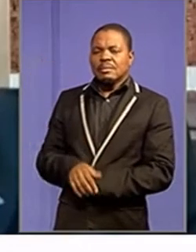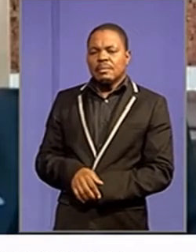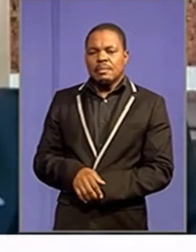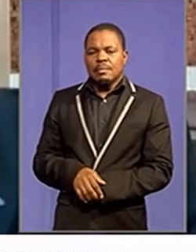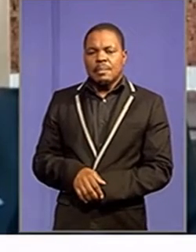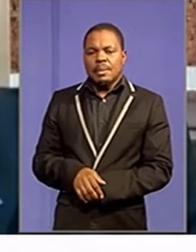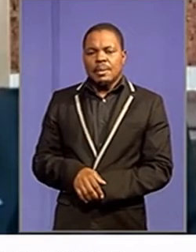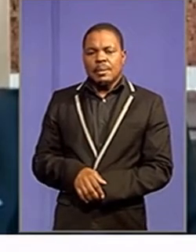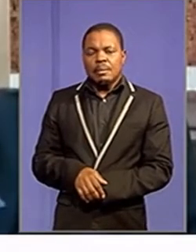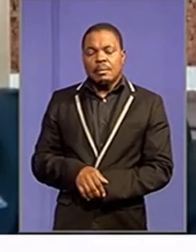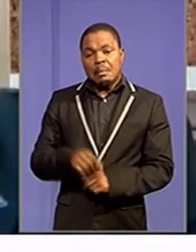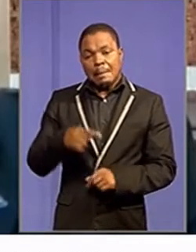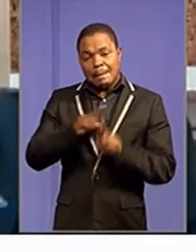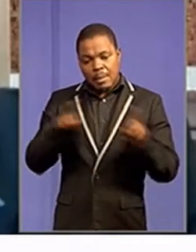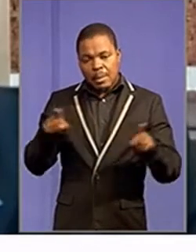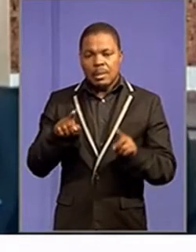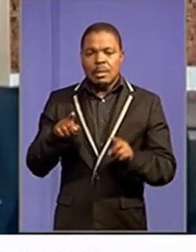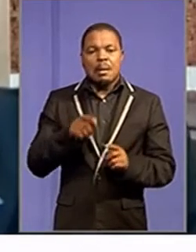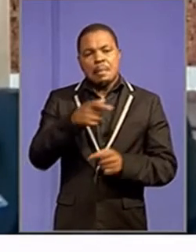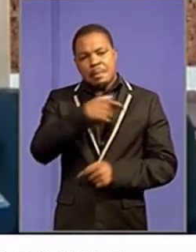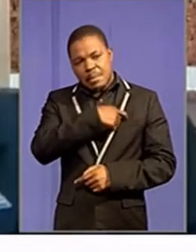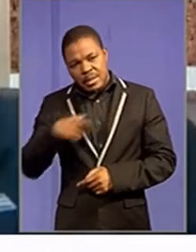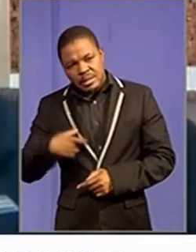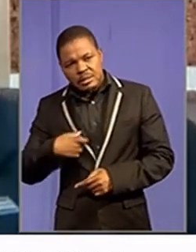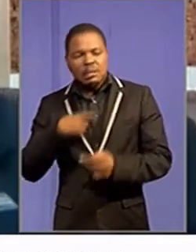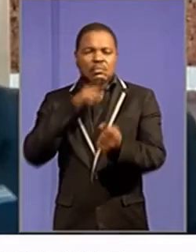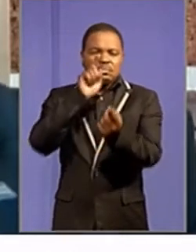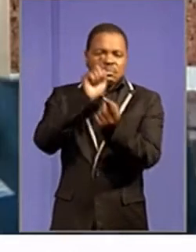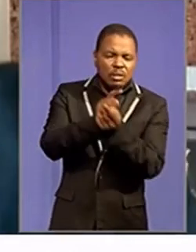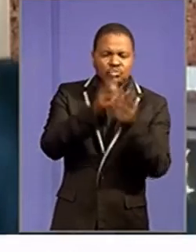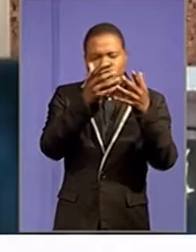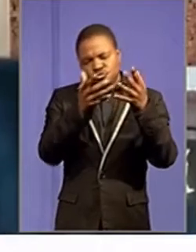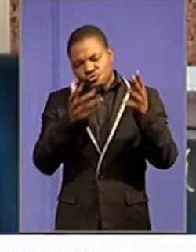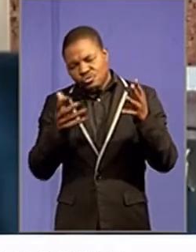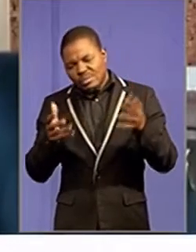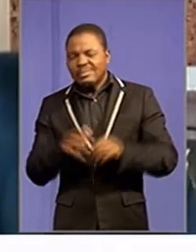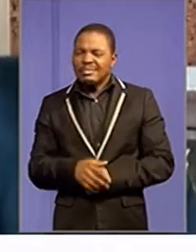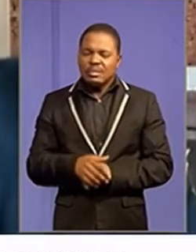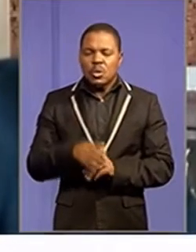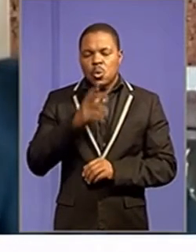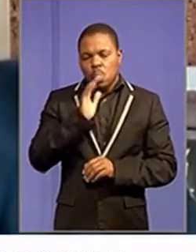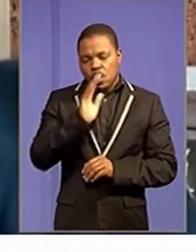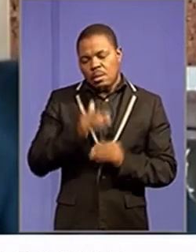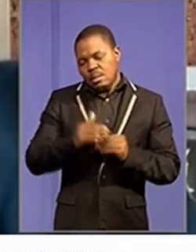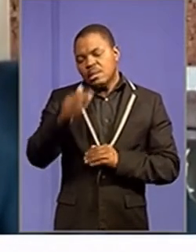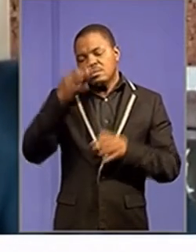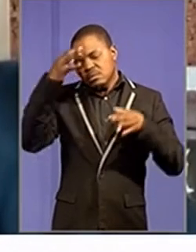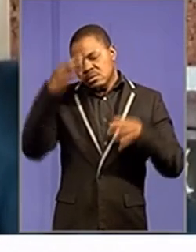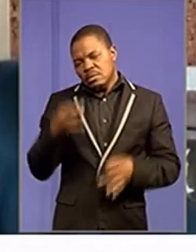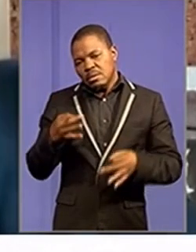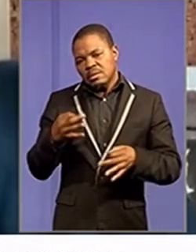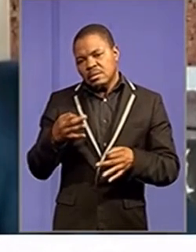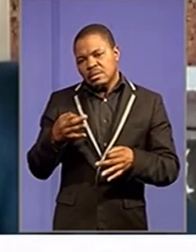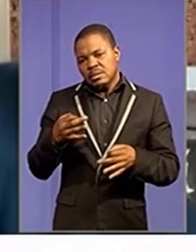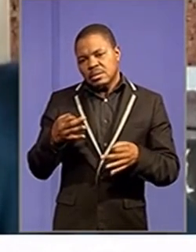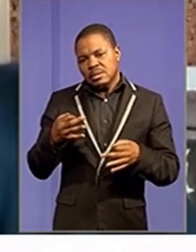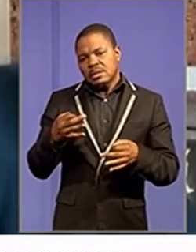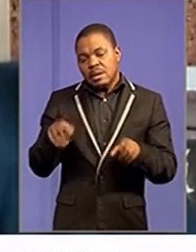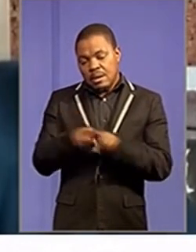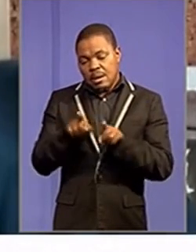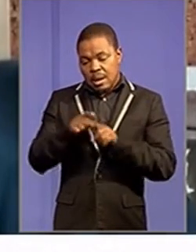But in terms of meeting with the president and so on, that is something that we would decide at a certain stage. As